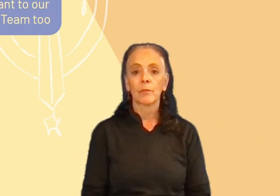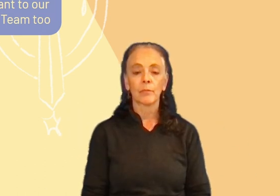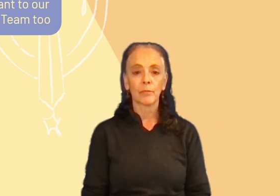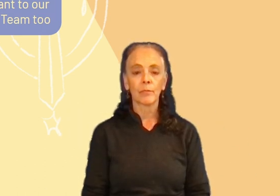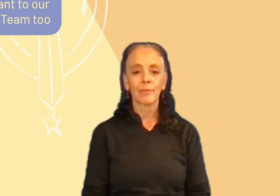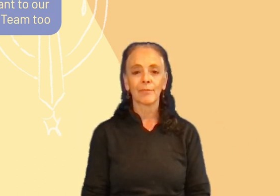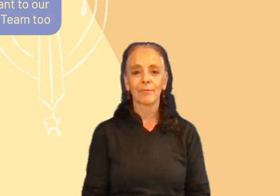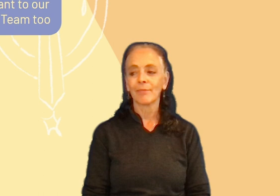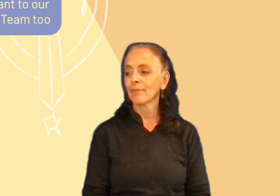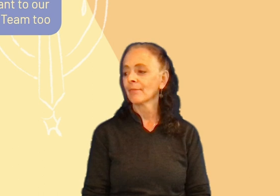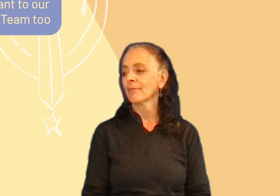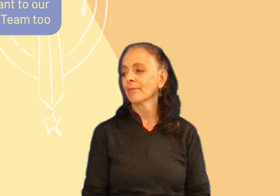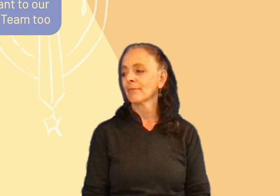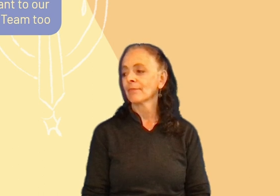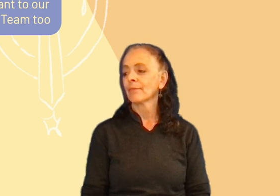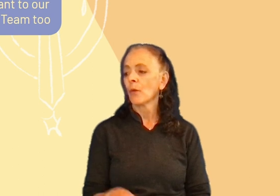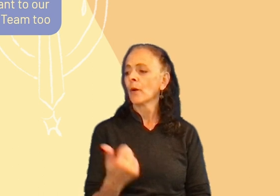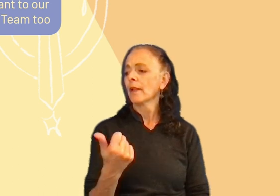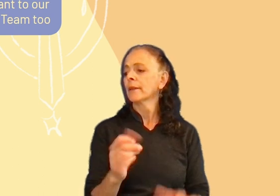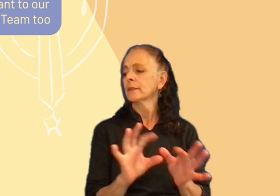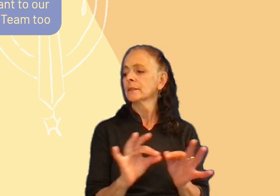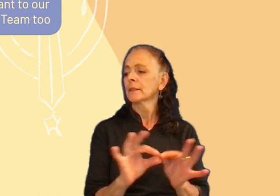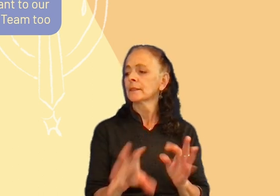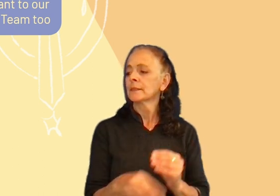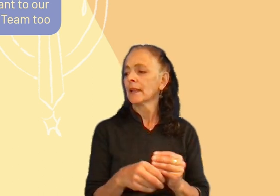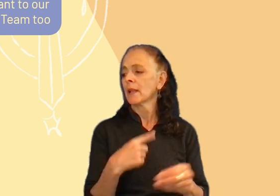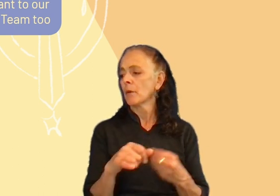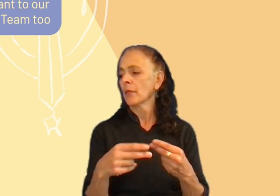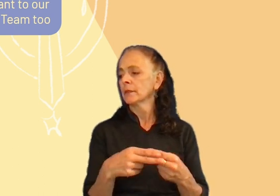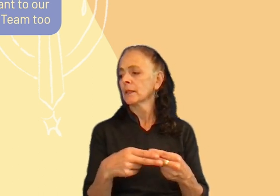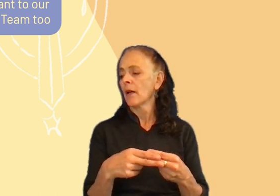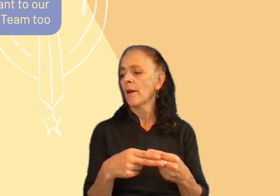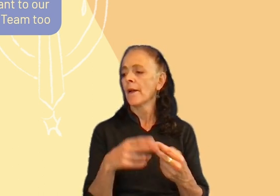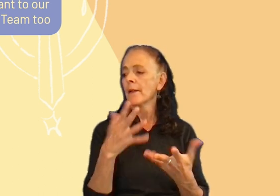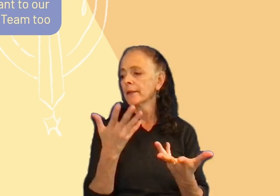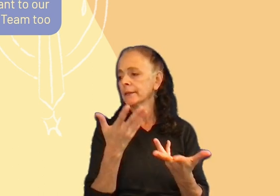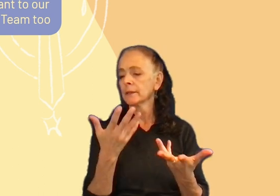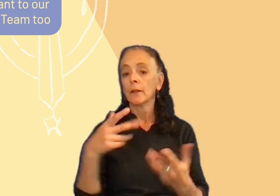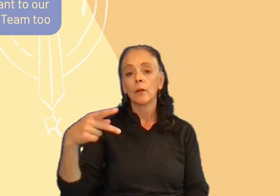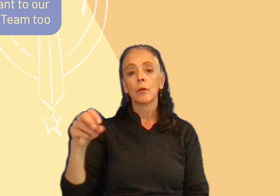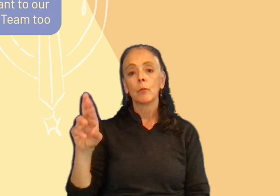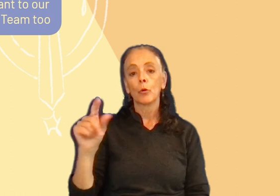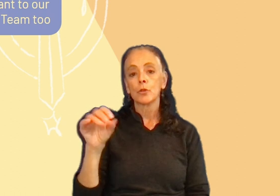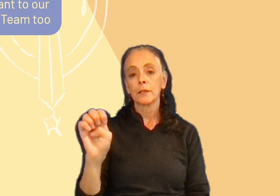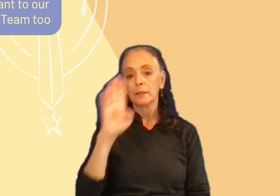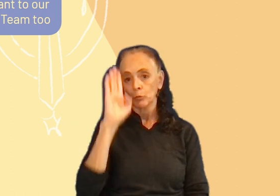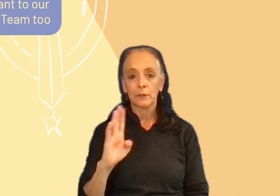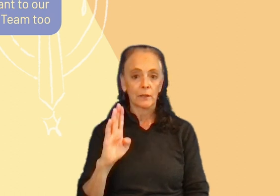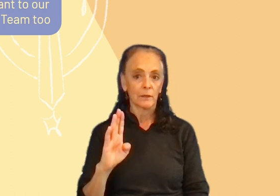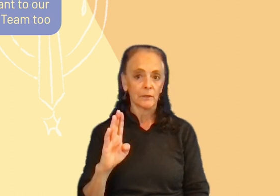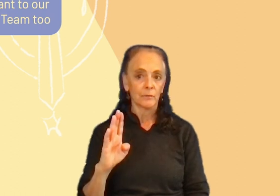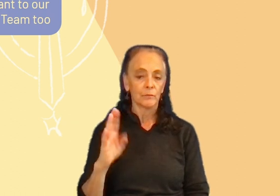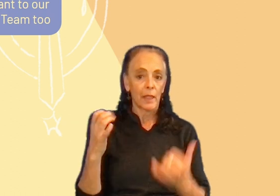um what what else i can say about this slide is that uh portuguese brazilian portuguese players they